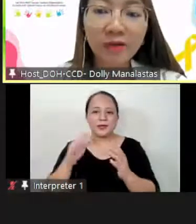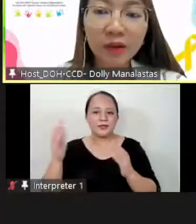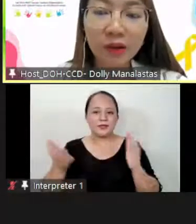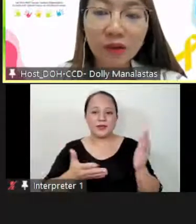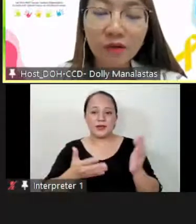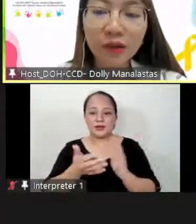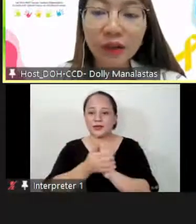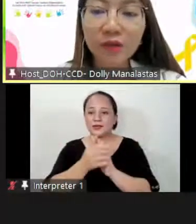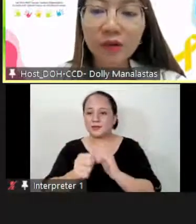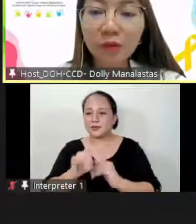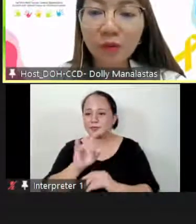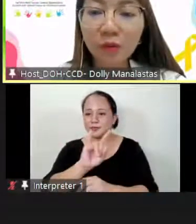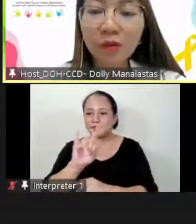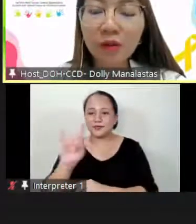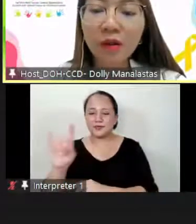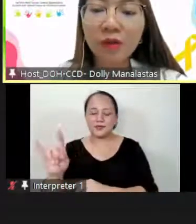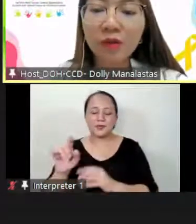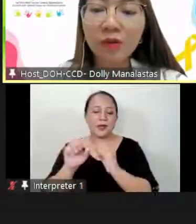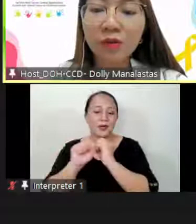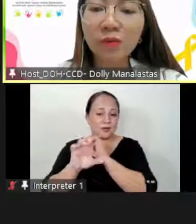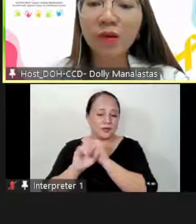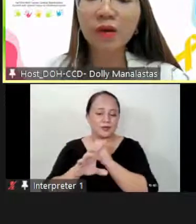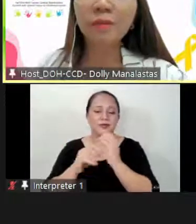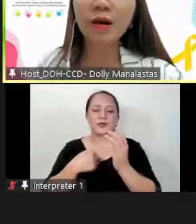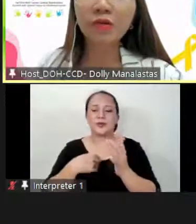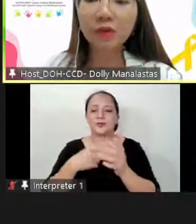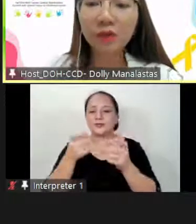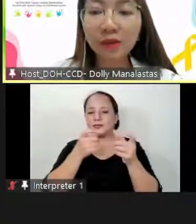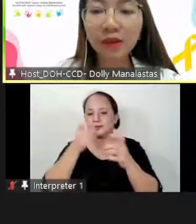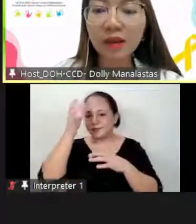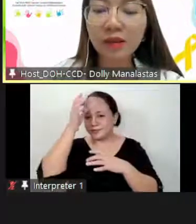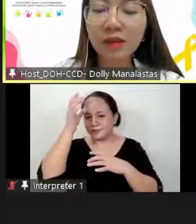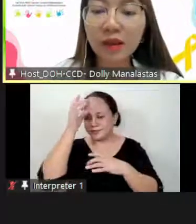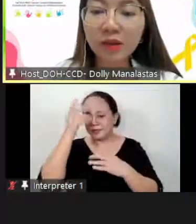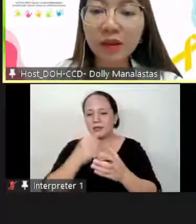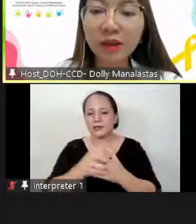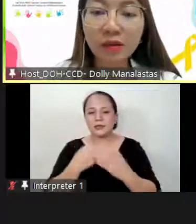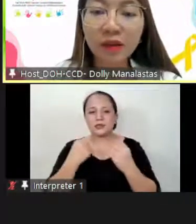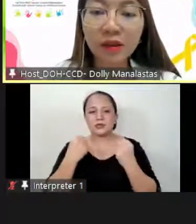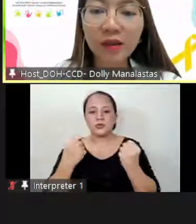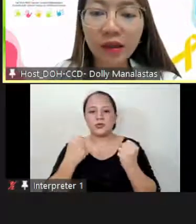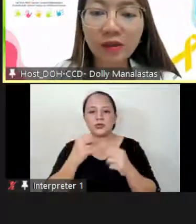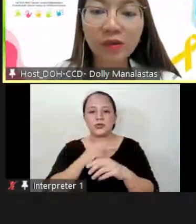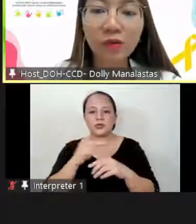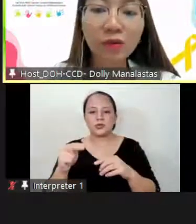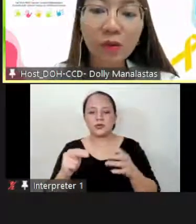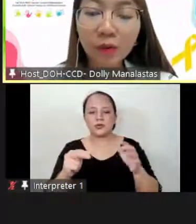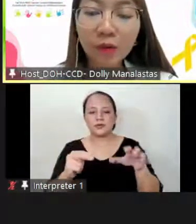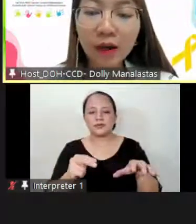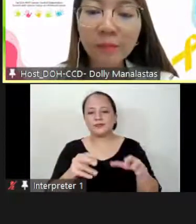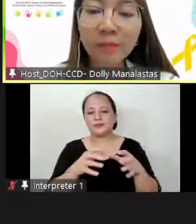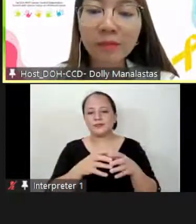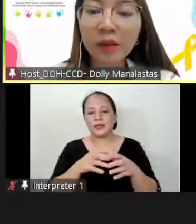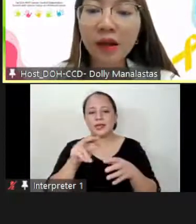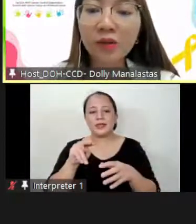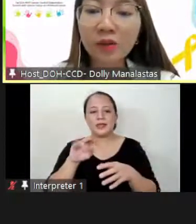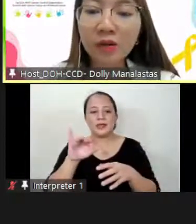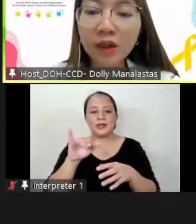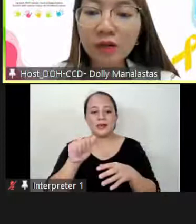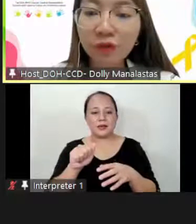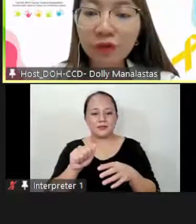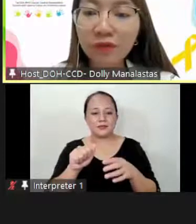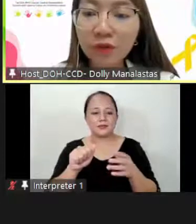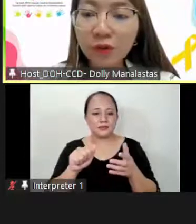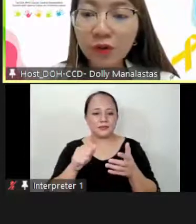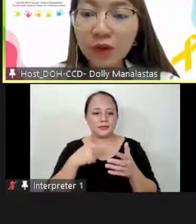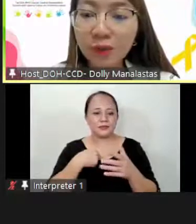and advocates of cancer control to talk about strengthening the National Integrated Cancer Control Program as we